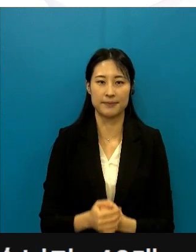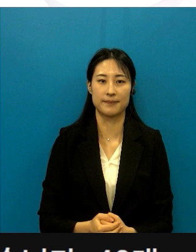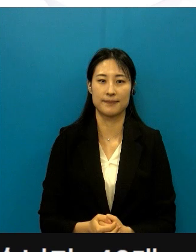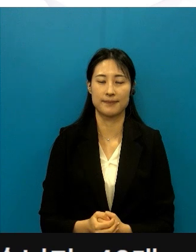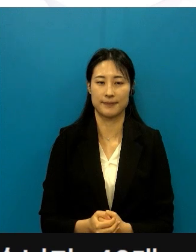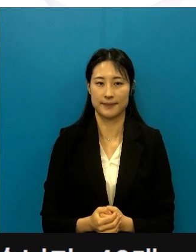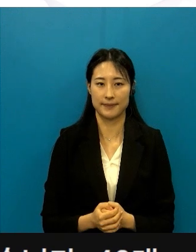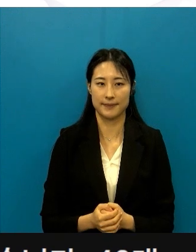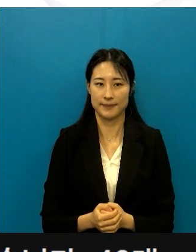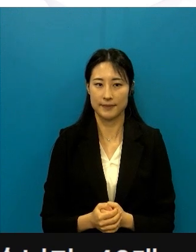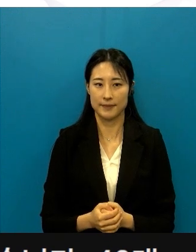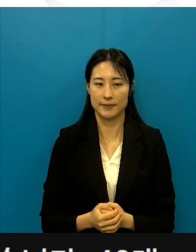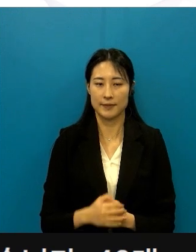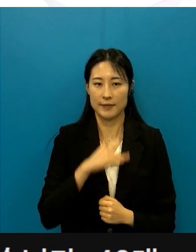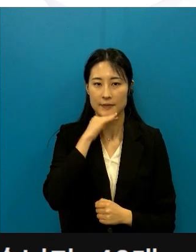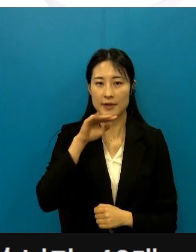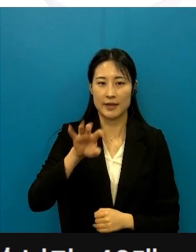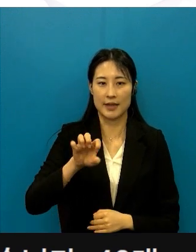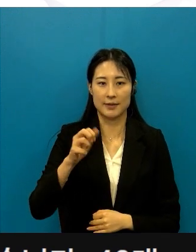was diagnosed with